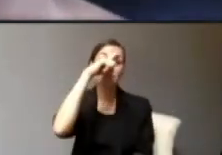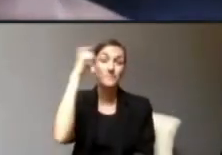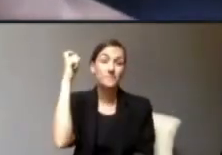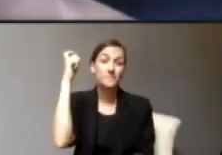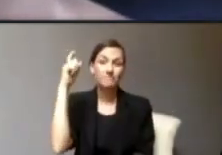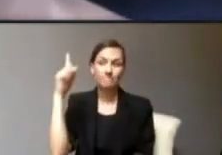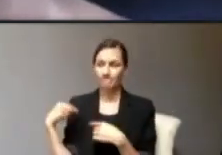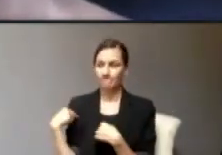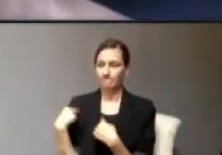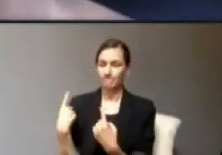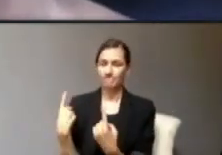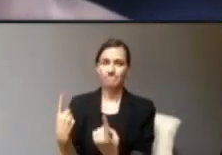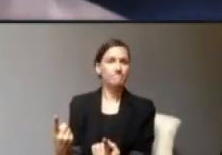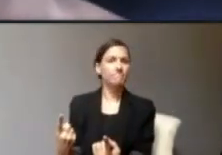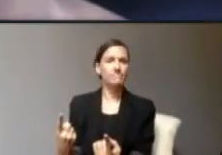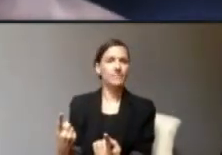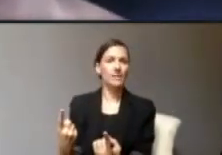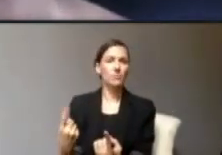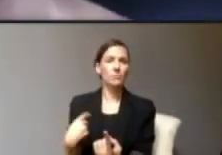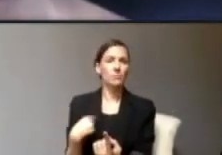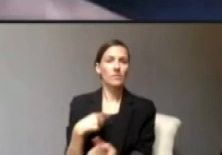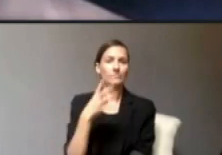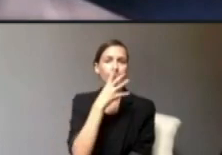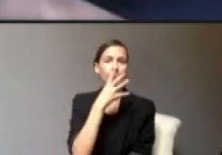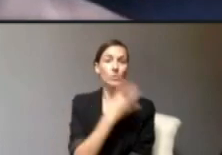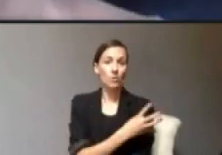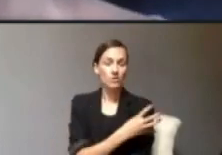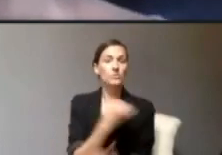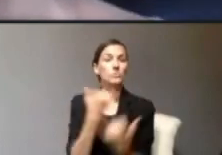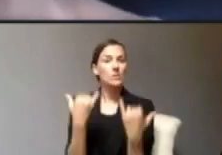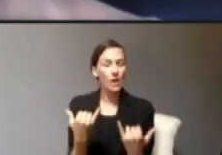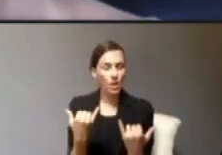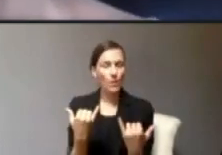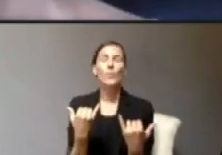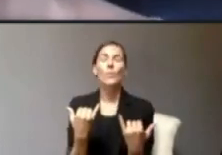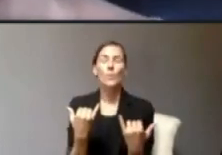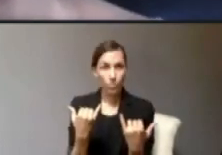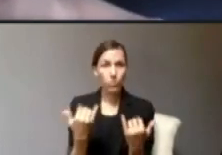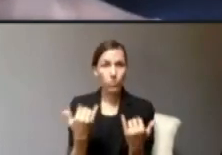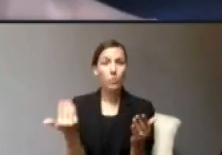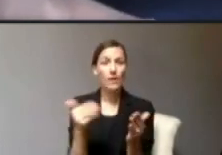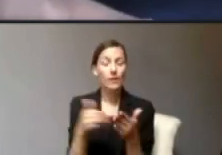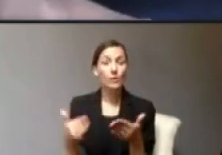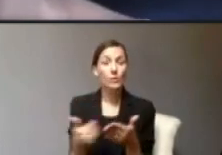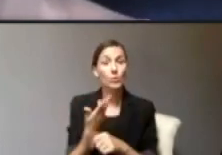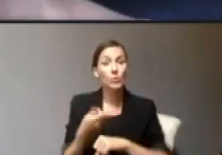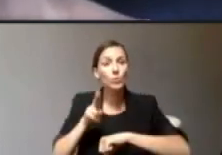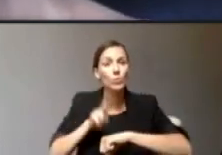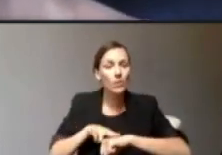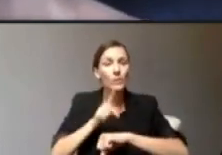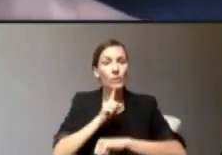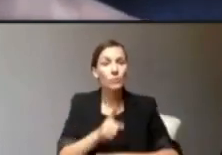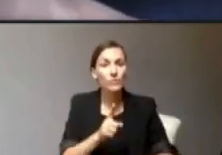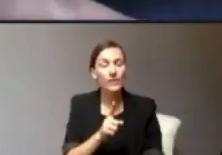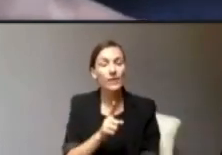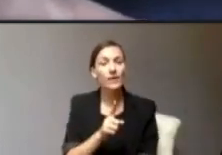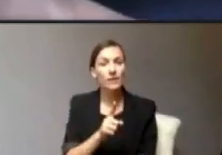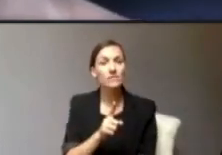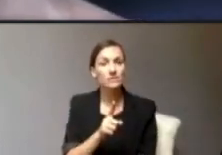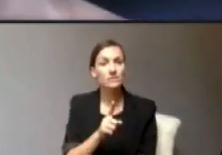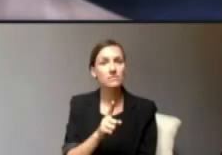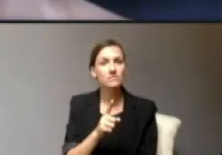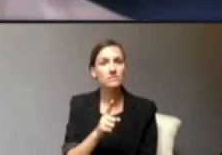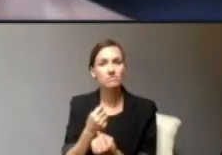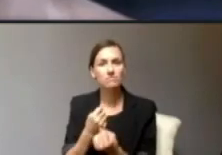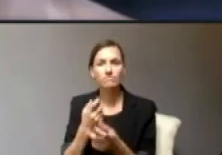we've gotten away from that. So I see it as a call back to or into a new normal where we really are our brother's